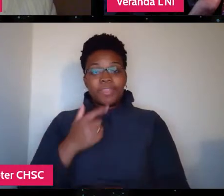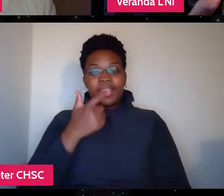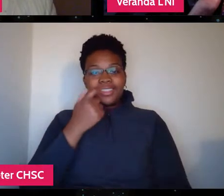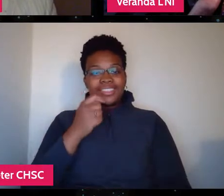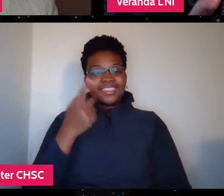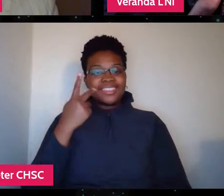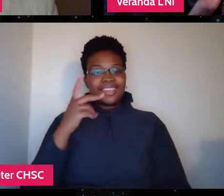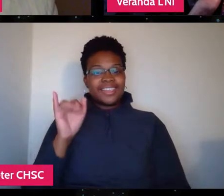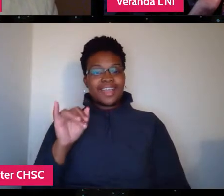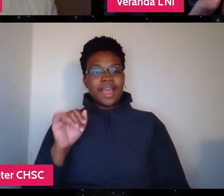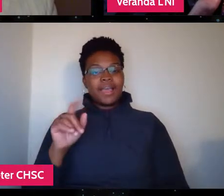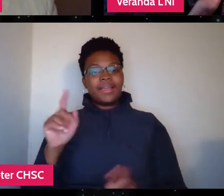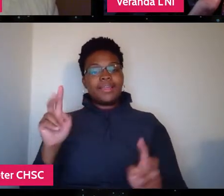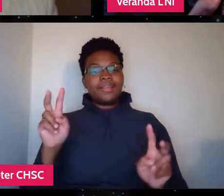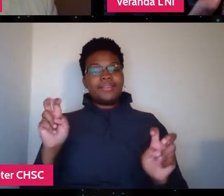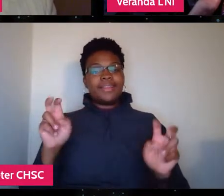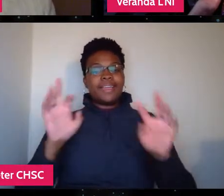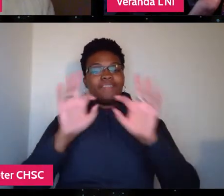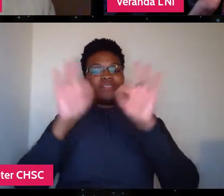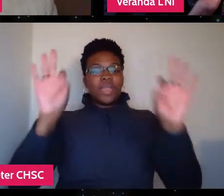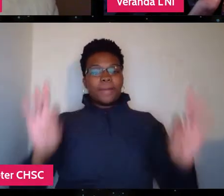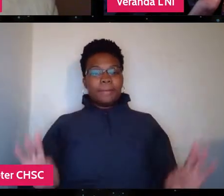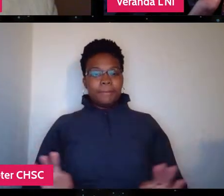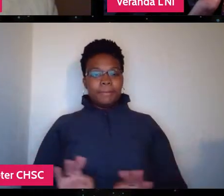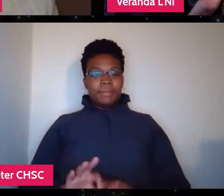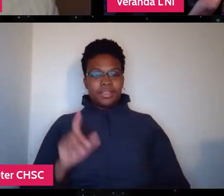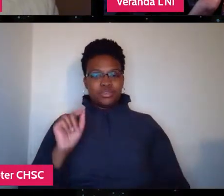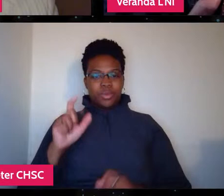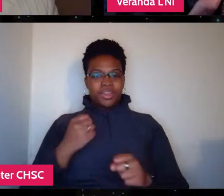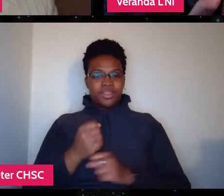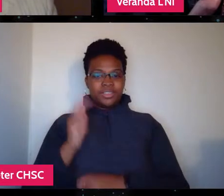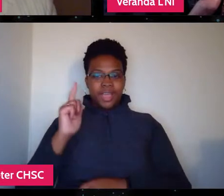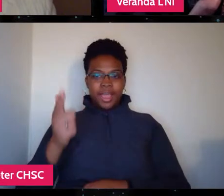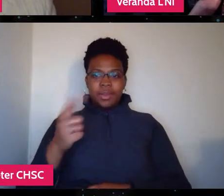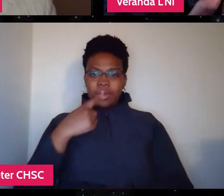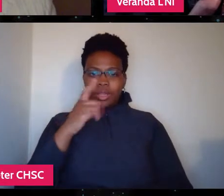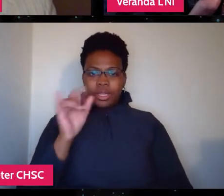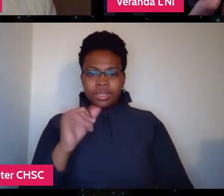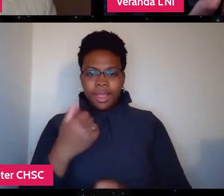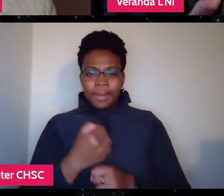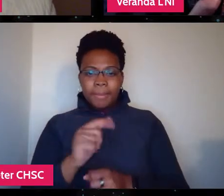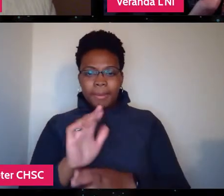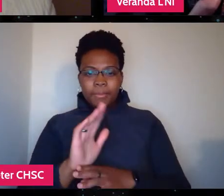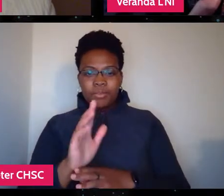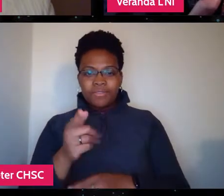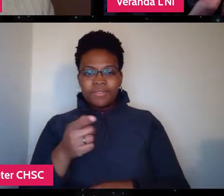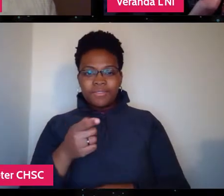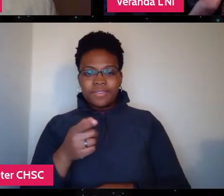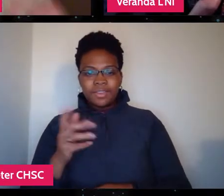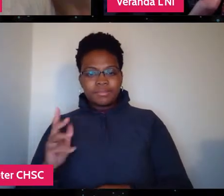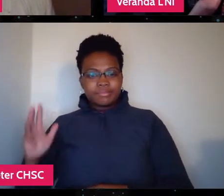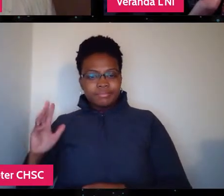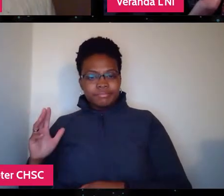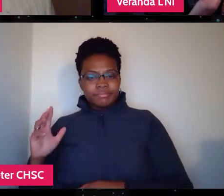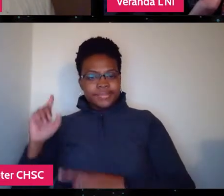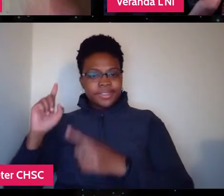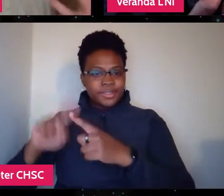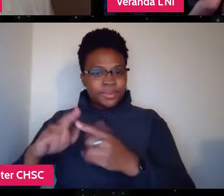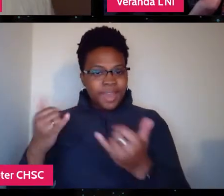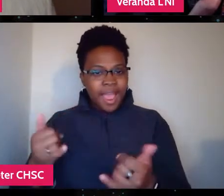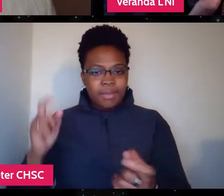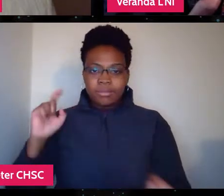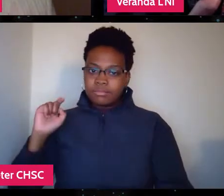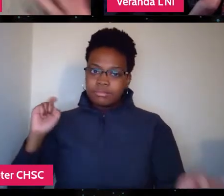you know? Like how, like 20 years later, what it's like to make a movie there to now, it's changed a ton. And like I